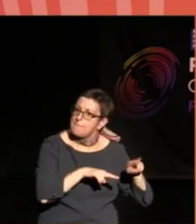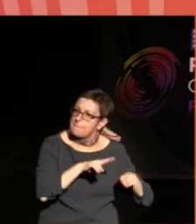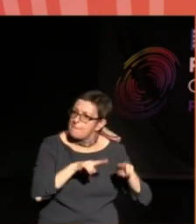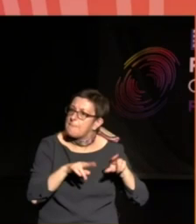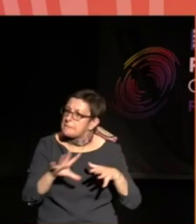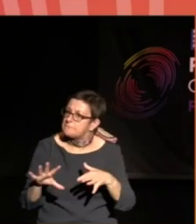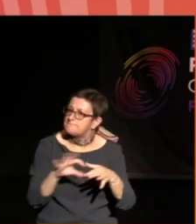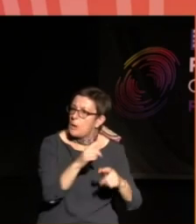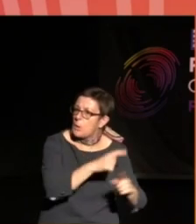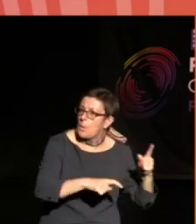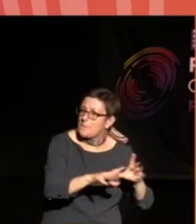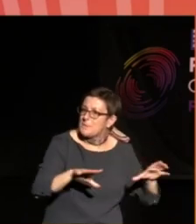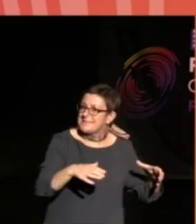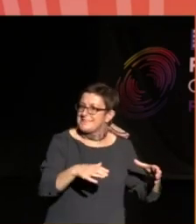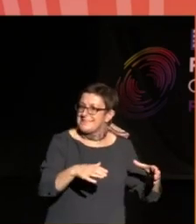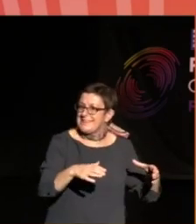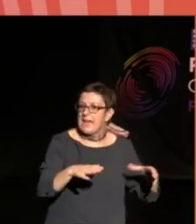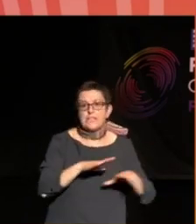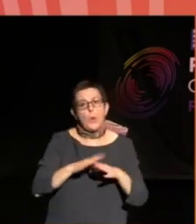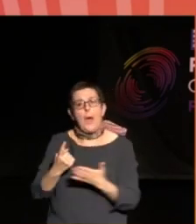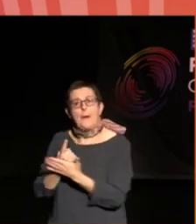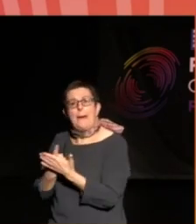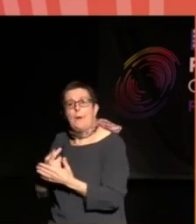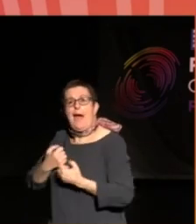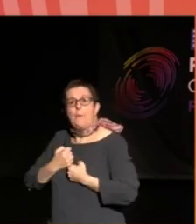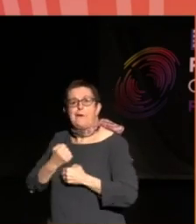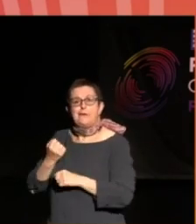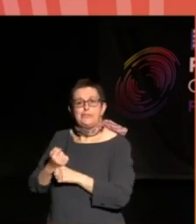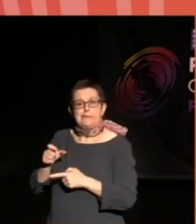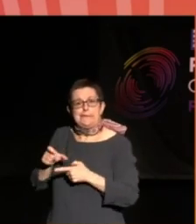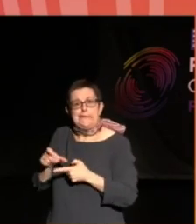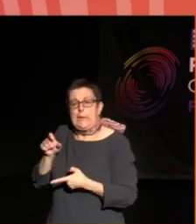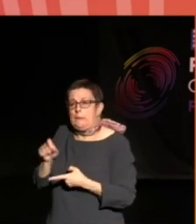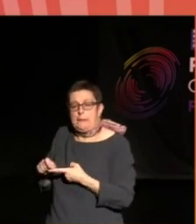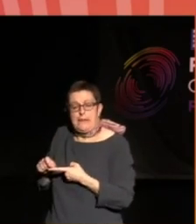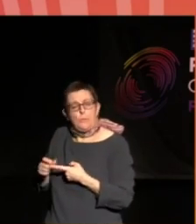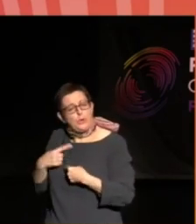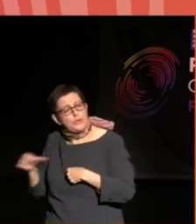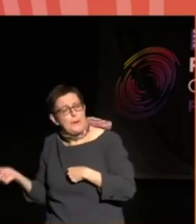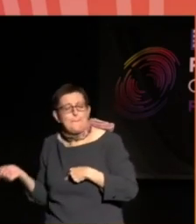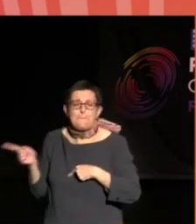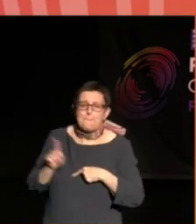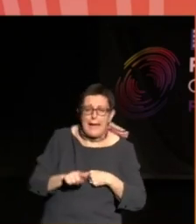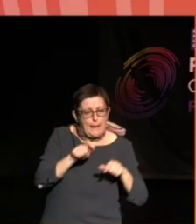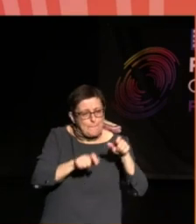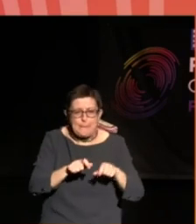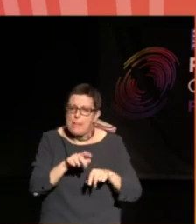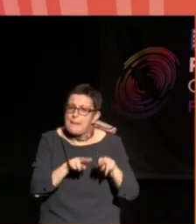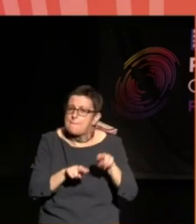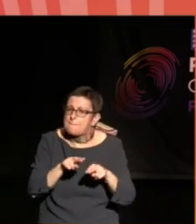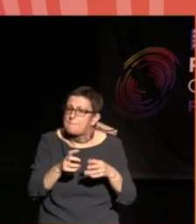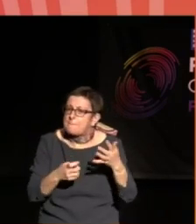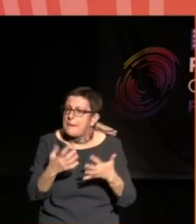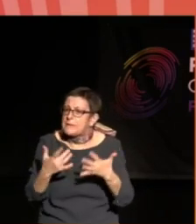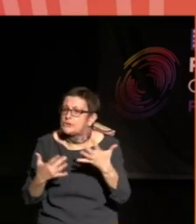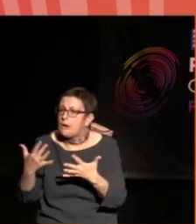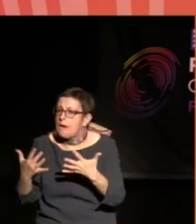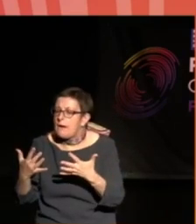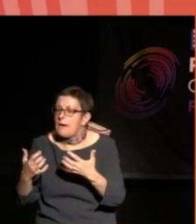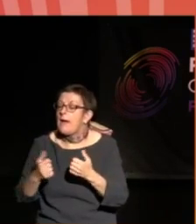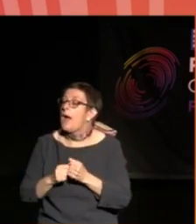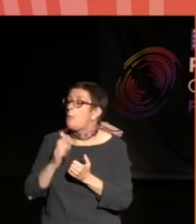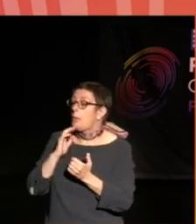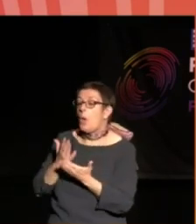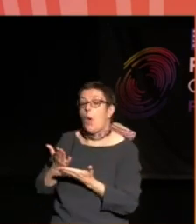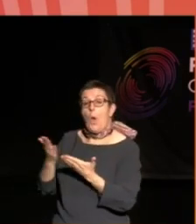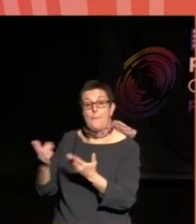community around that, and therefore it's not beyond us to go back to those measures. I'll open the discussion up